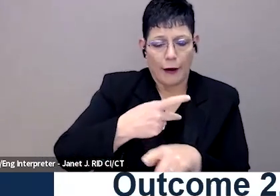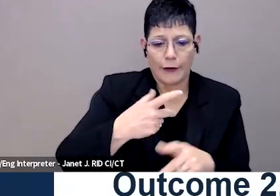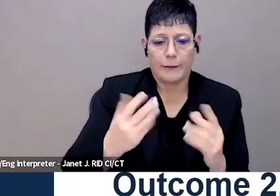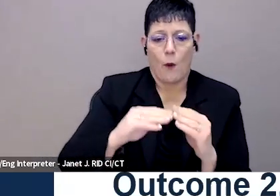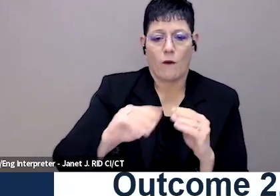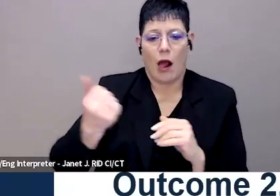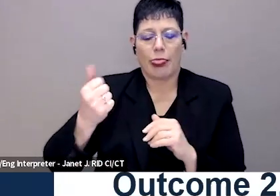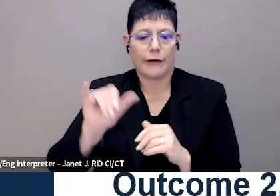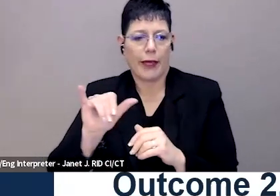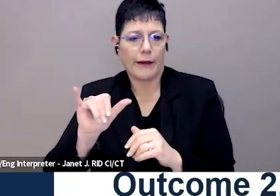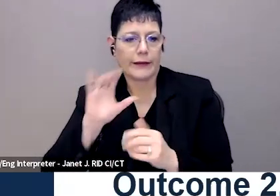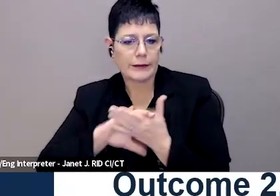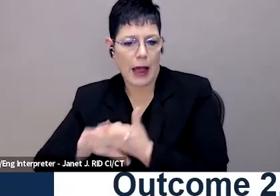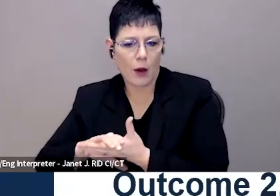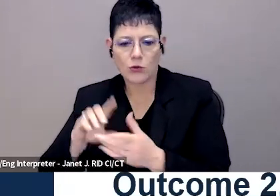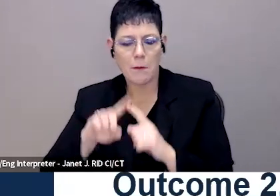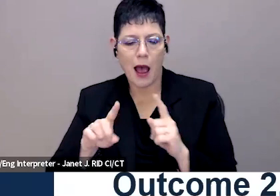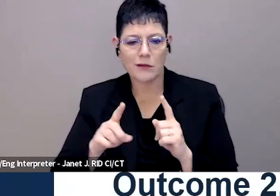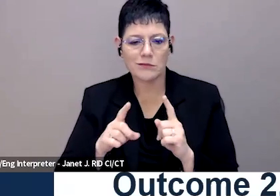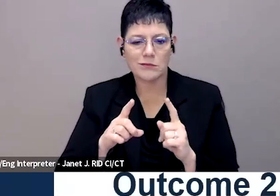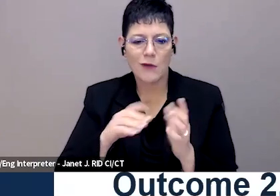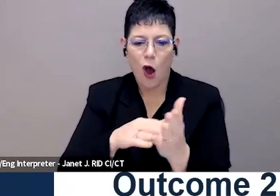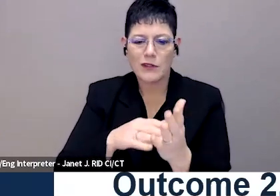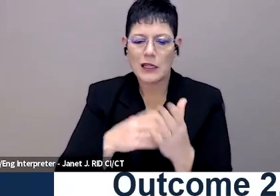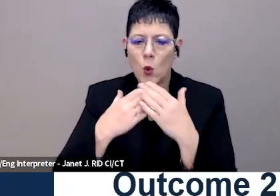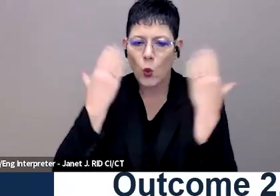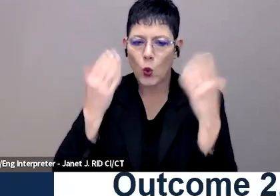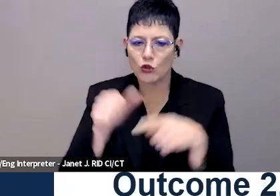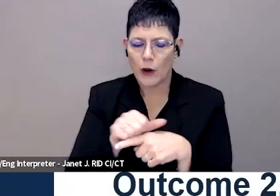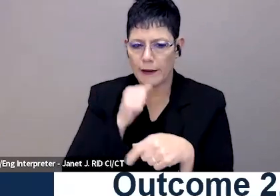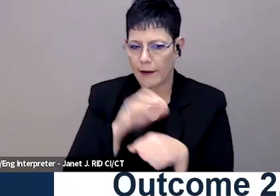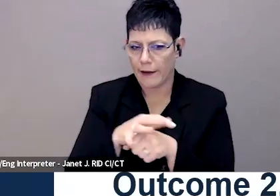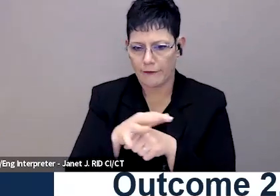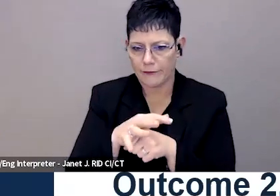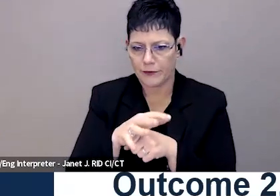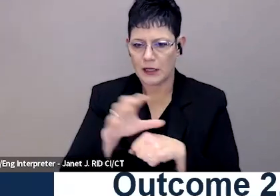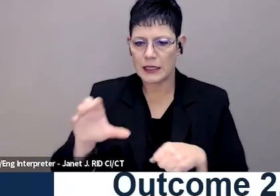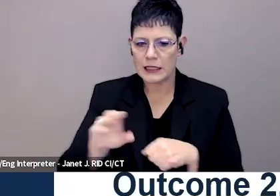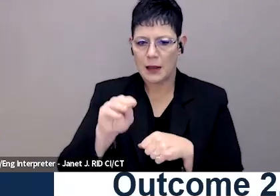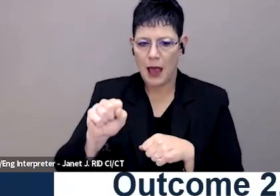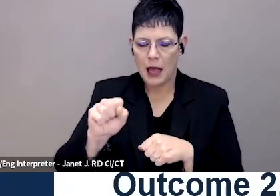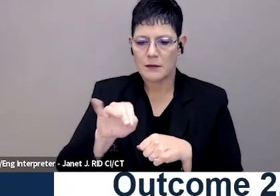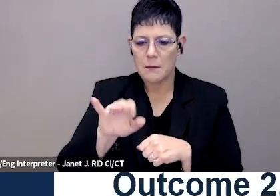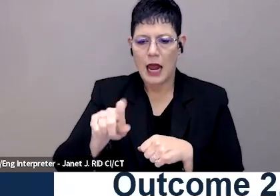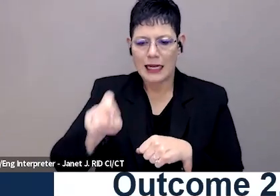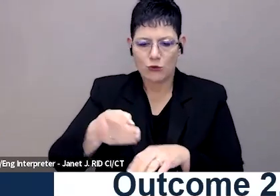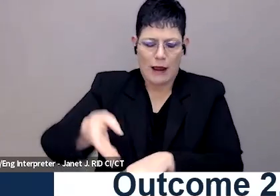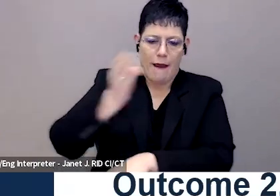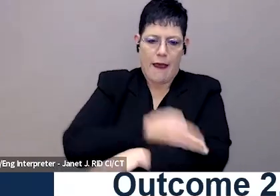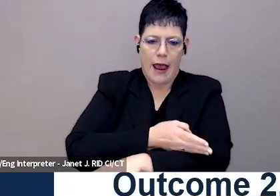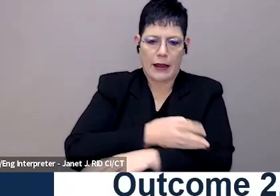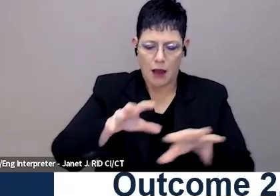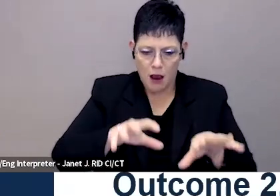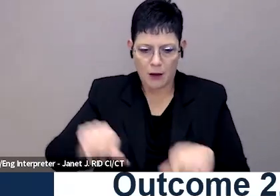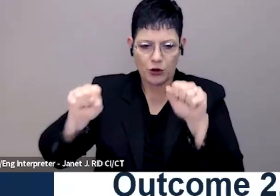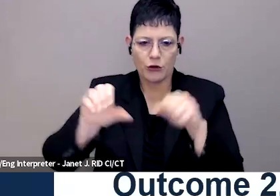often, family caregivers aren't getting the training and support that they need. That's why CMS and Medicare should enhance the implementation and